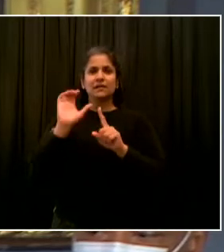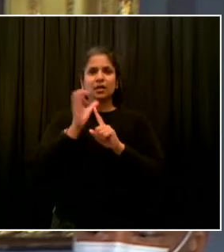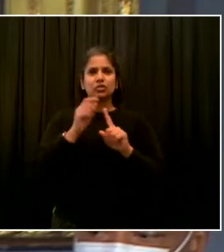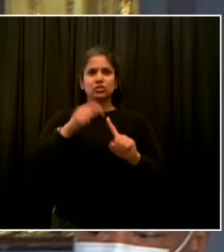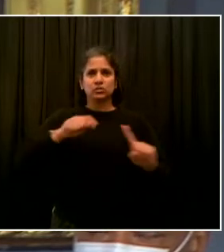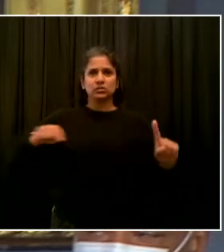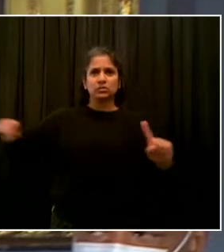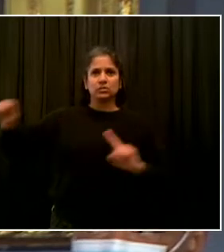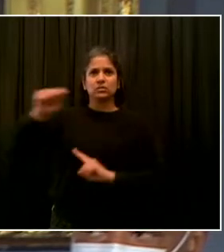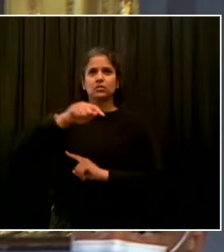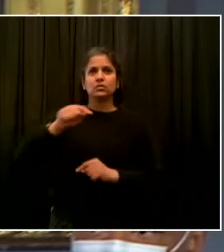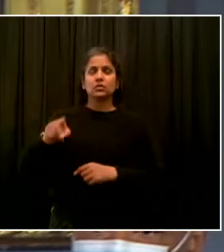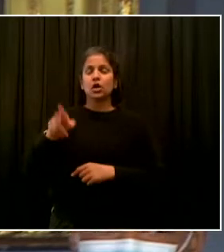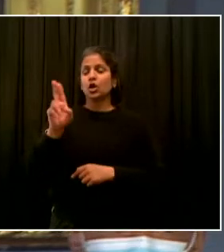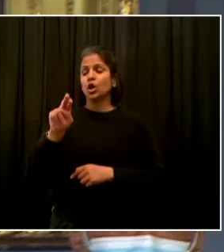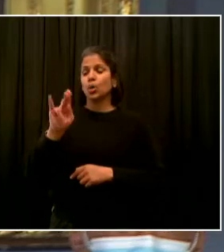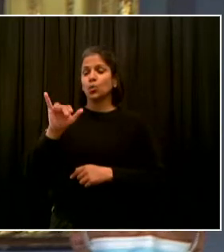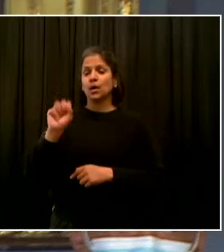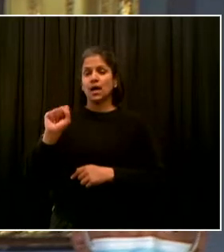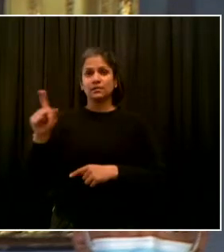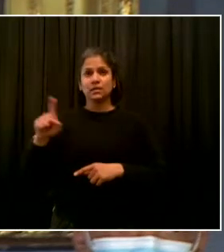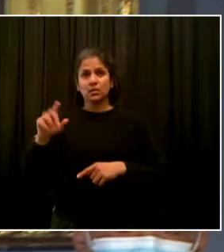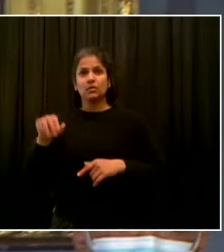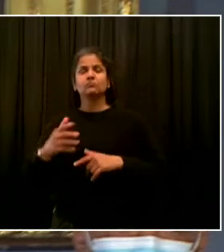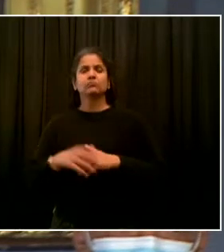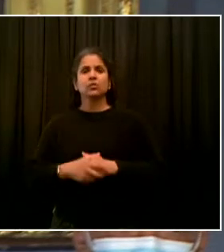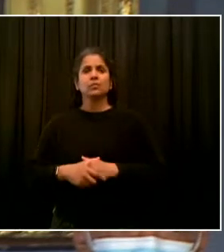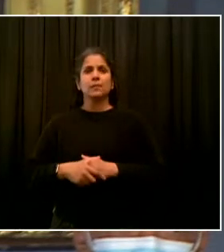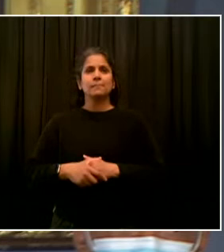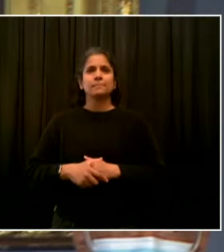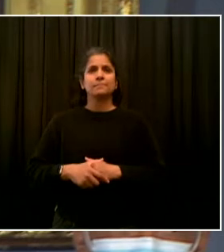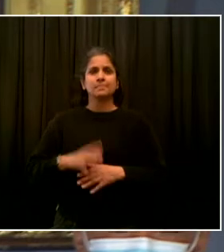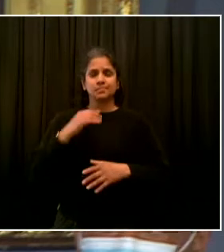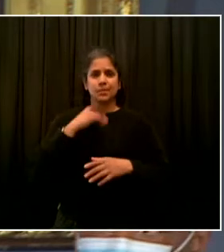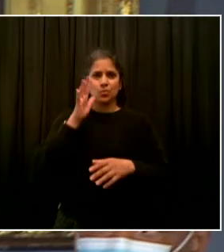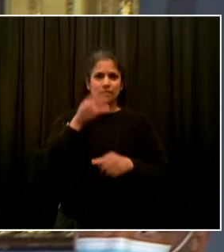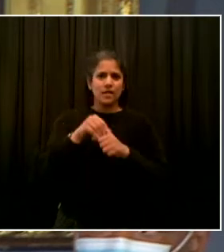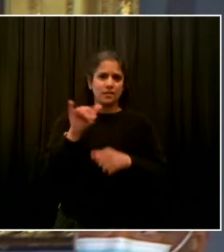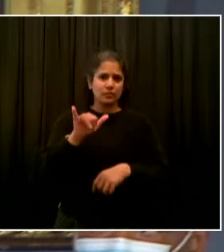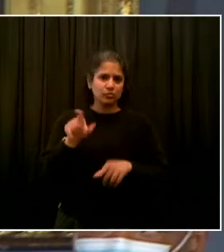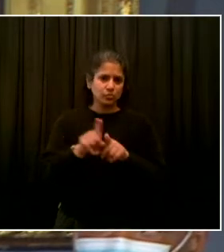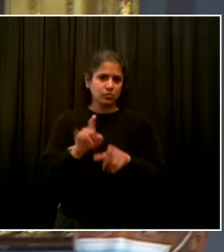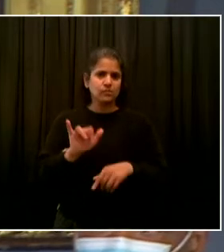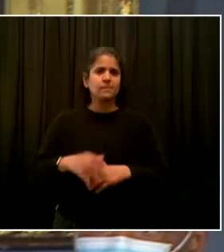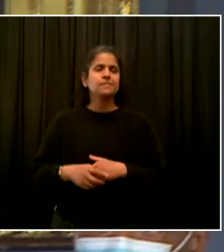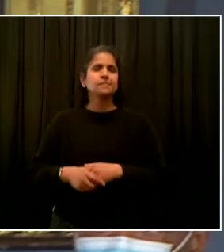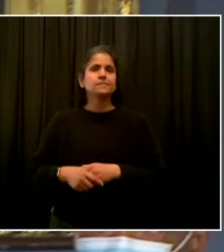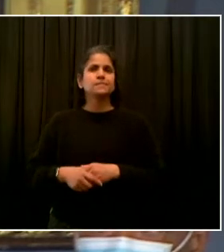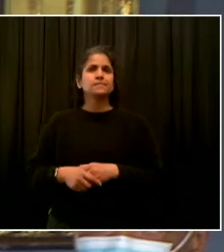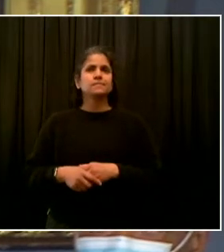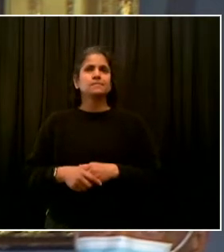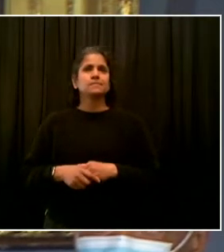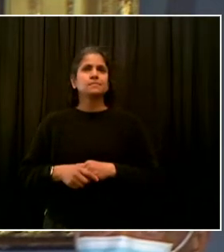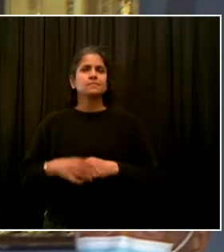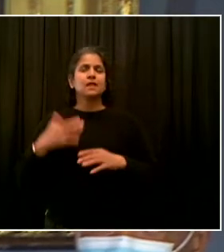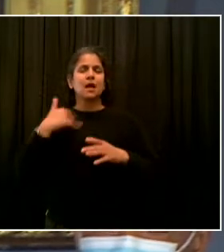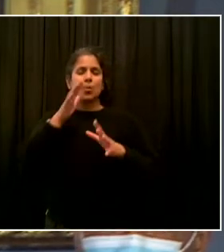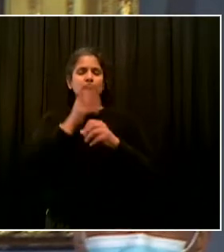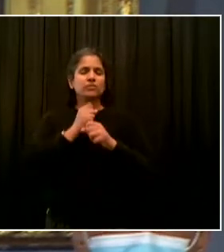no exception. The majority meaning, what's the number? I can get you the exact figure. I believe as of last week it was 78% Of